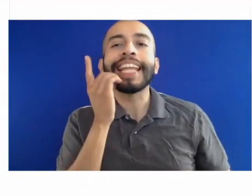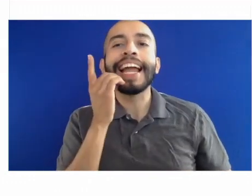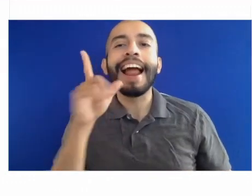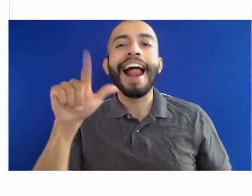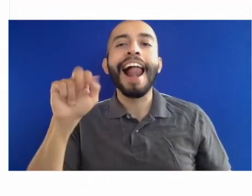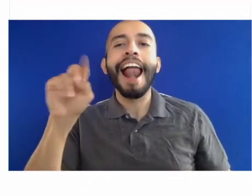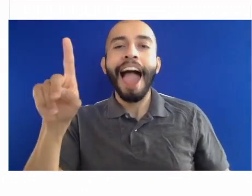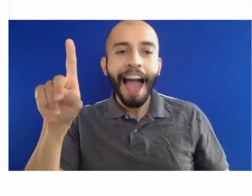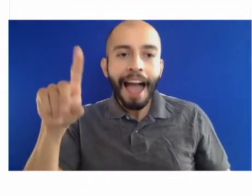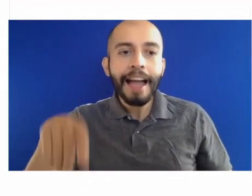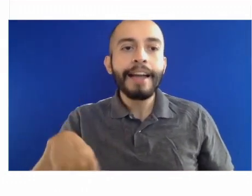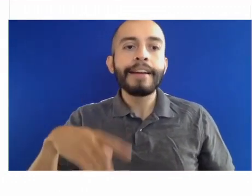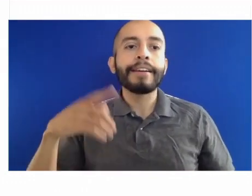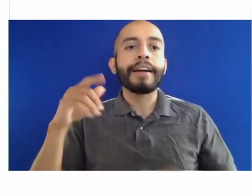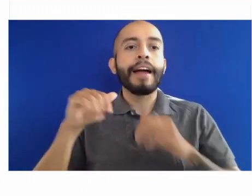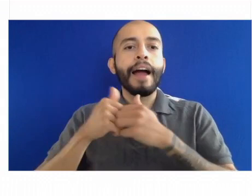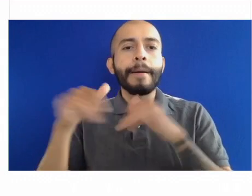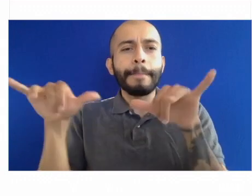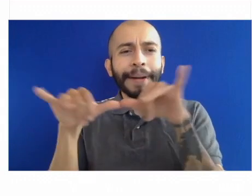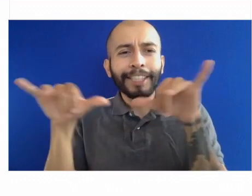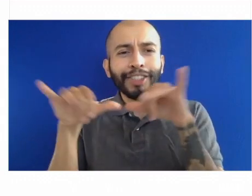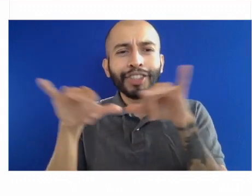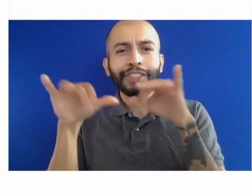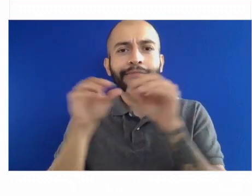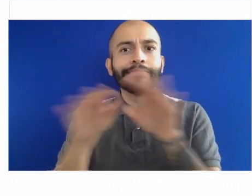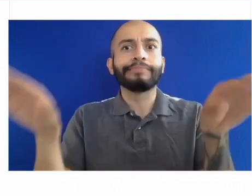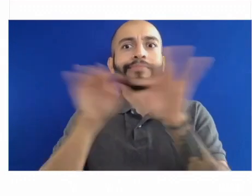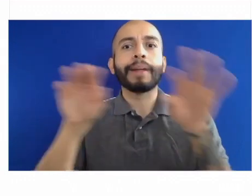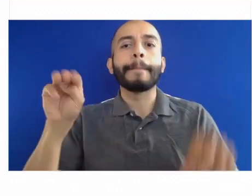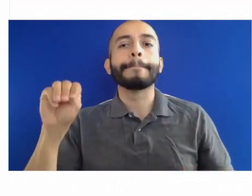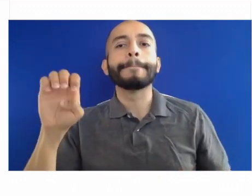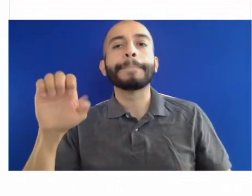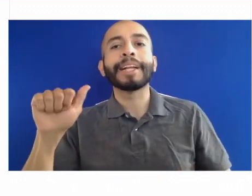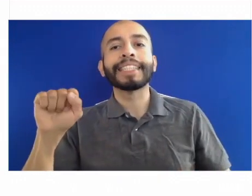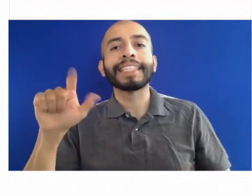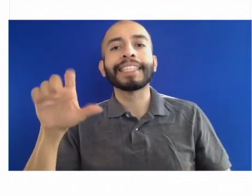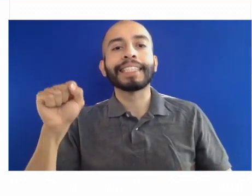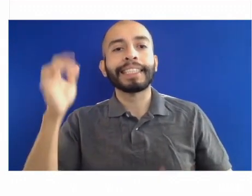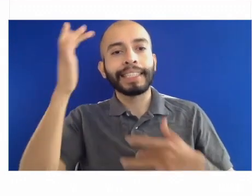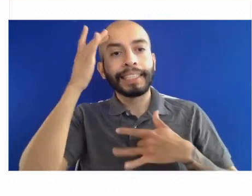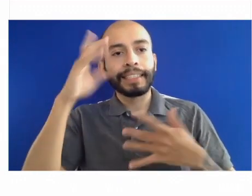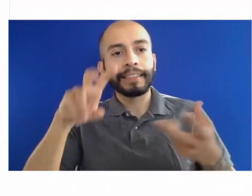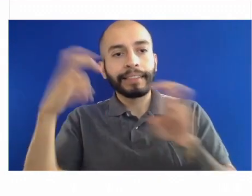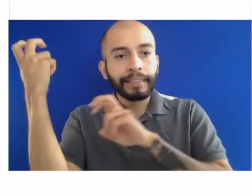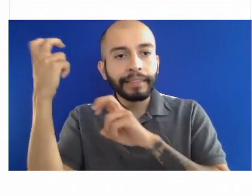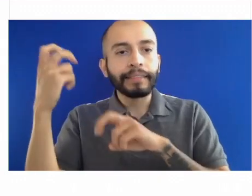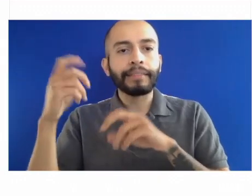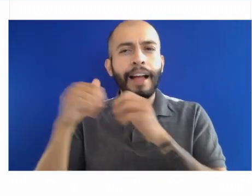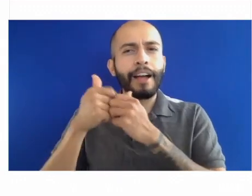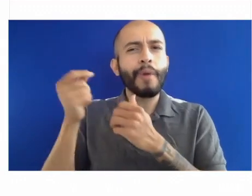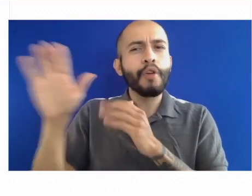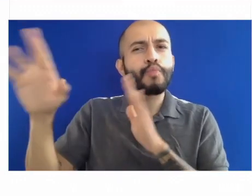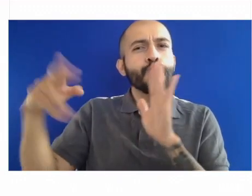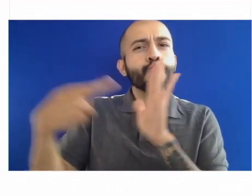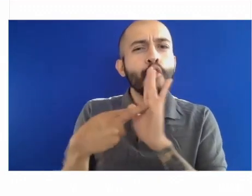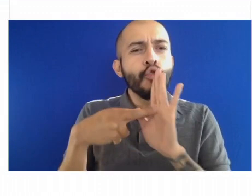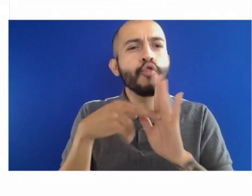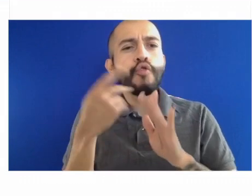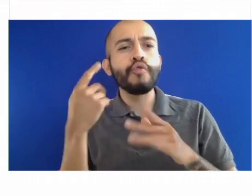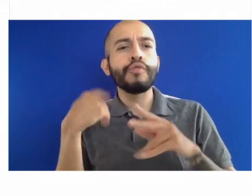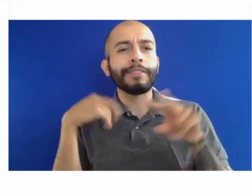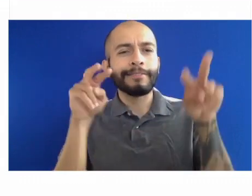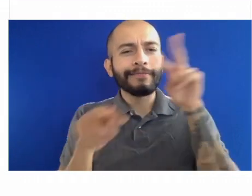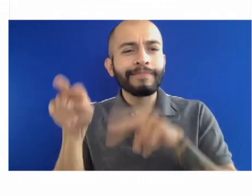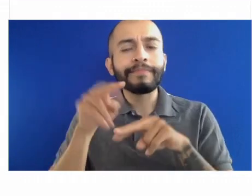the typical sort of anti-vaccine tropes on one hand, but also to make fun of anti-vaxxers on the